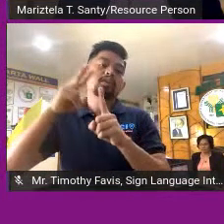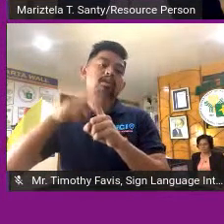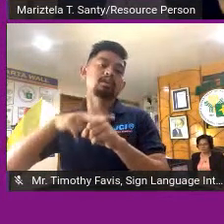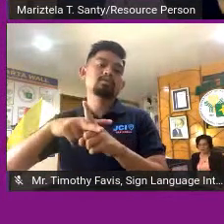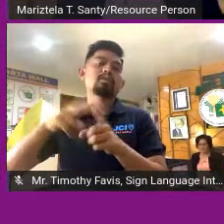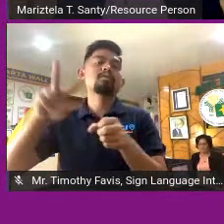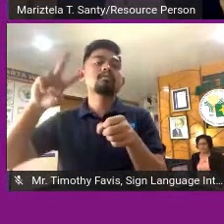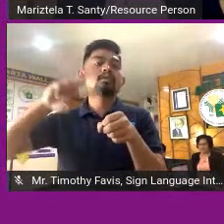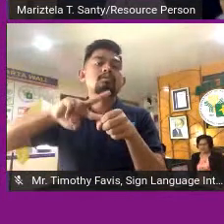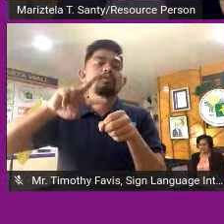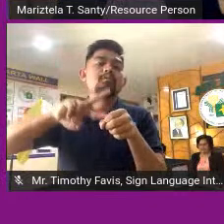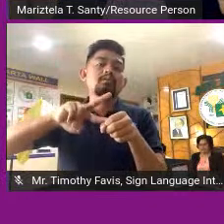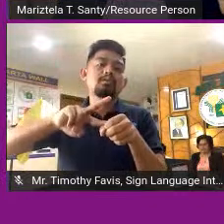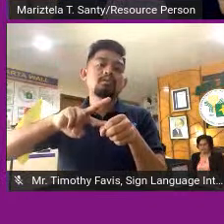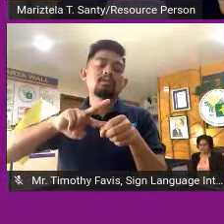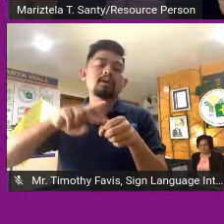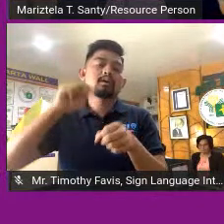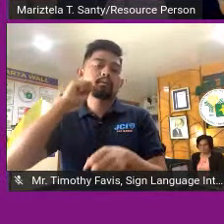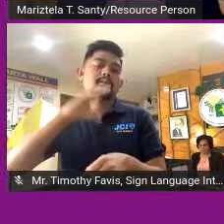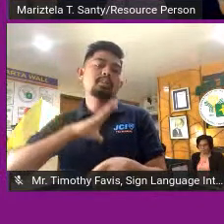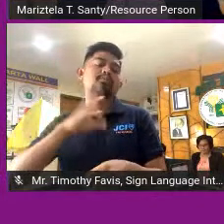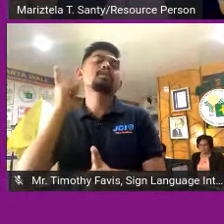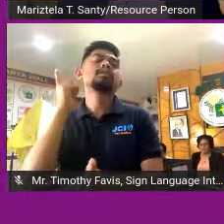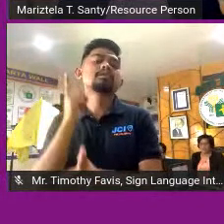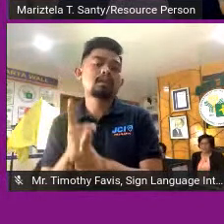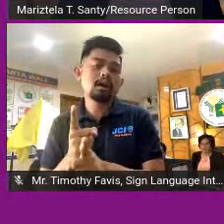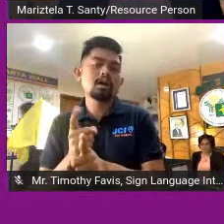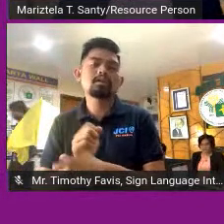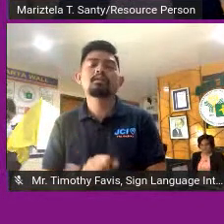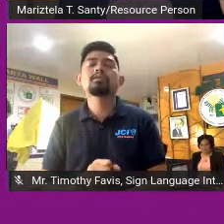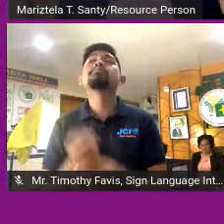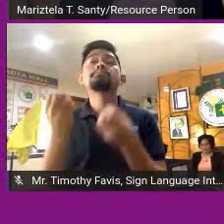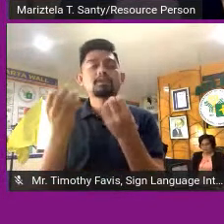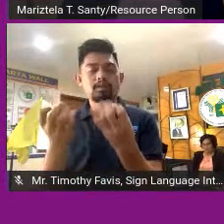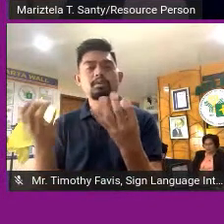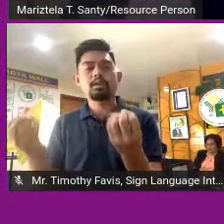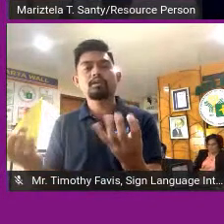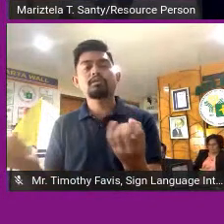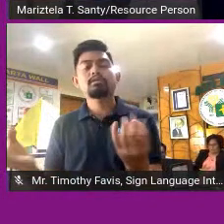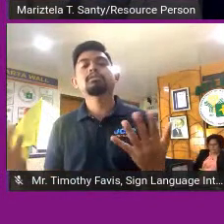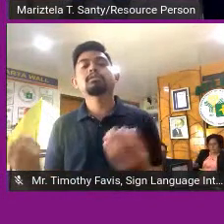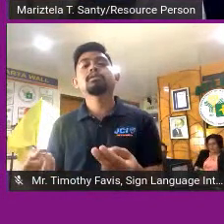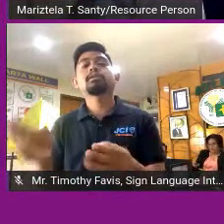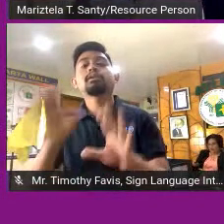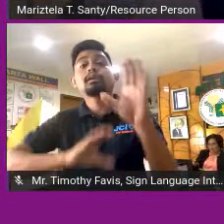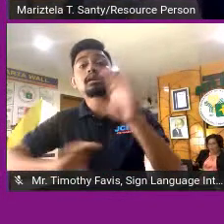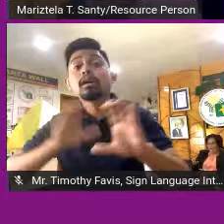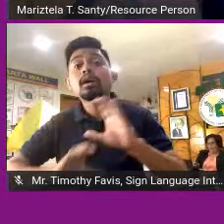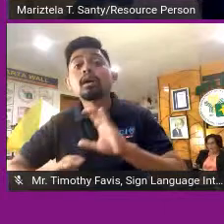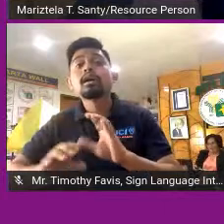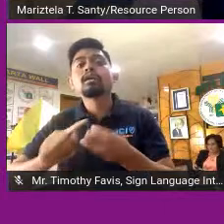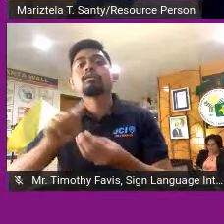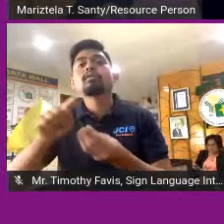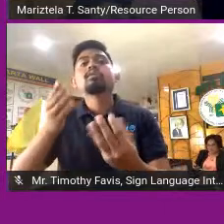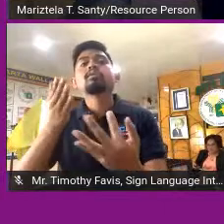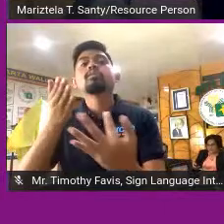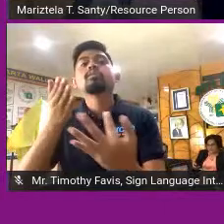worker for women's rights, agitators for women to be appointed in education. Yun na po ang